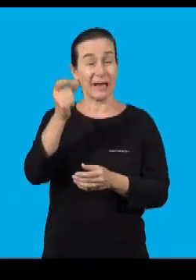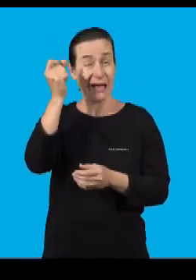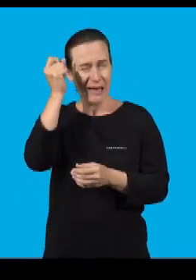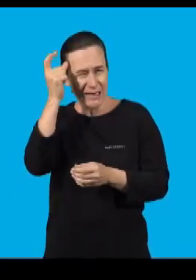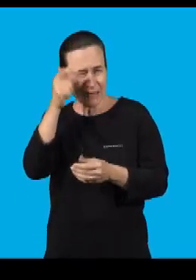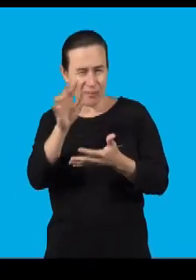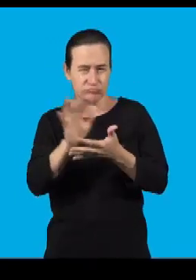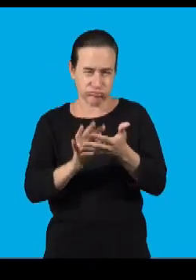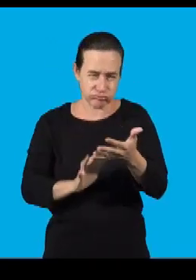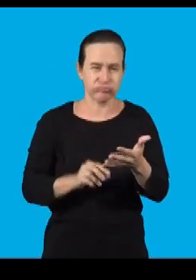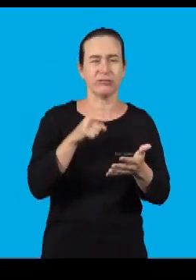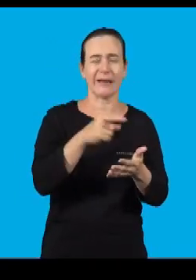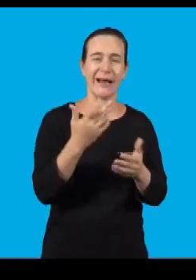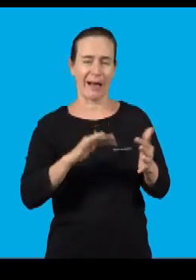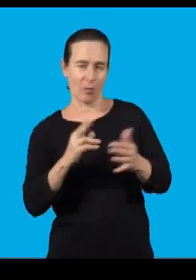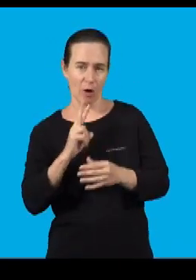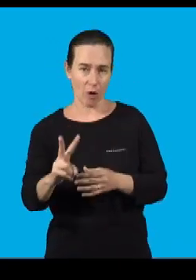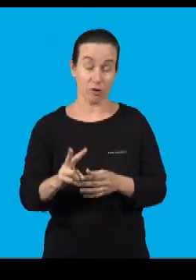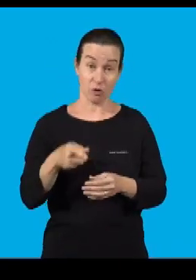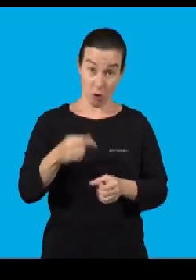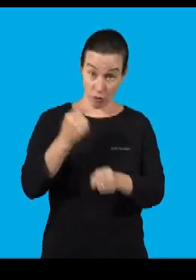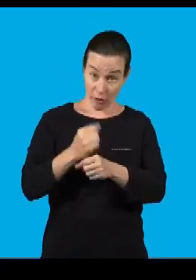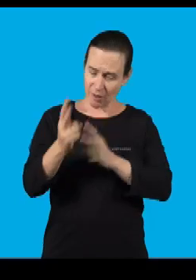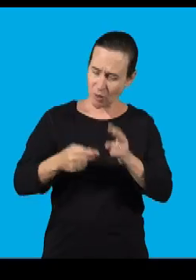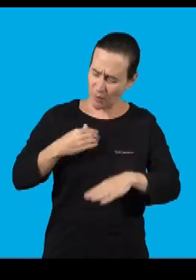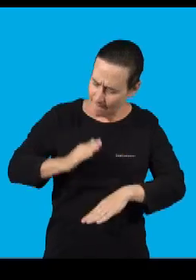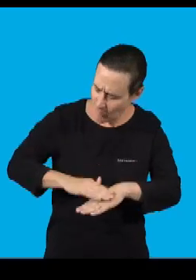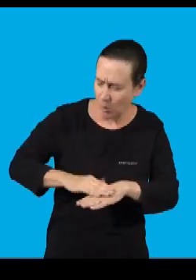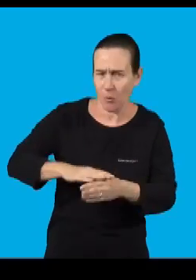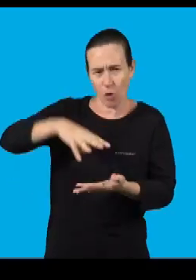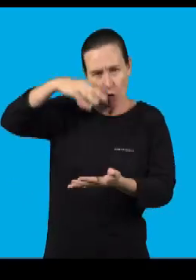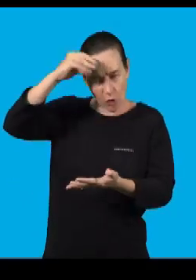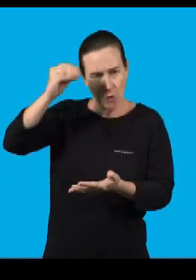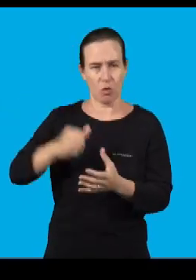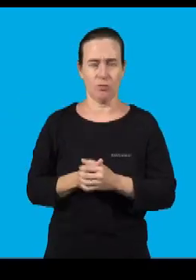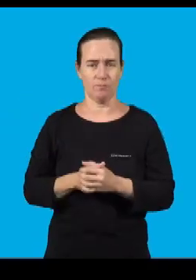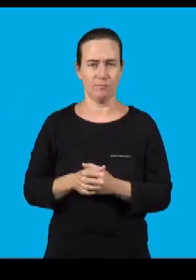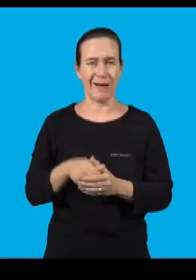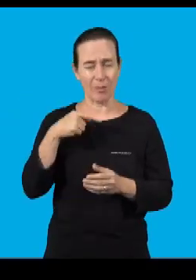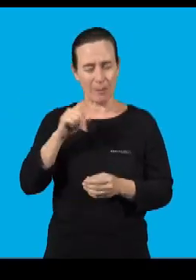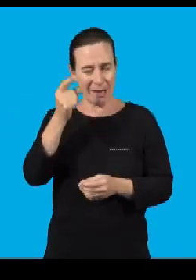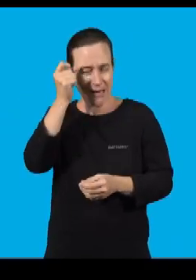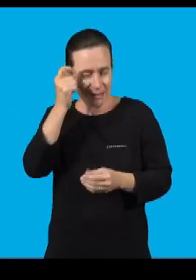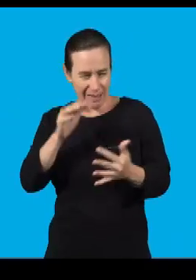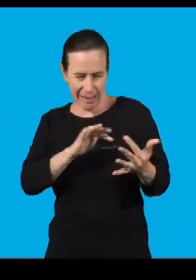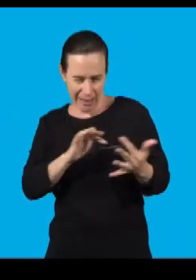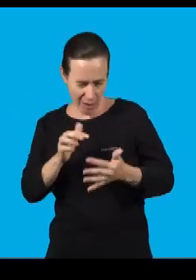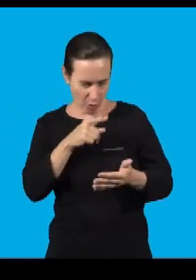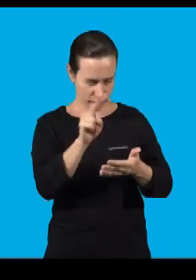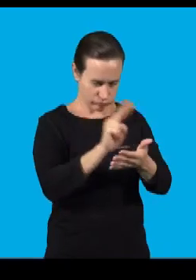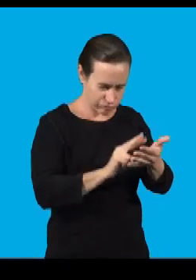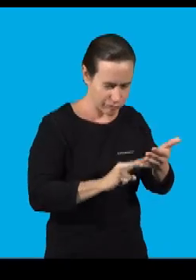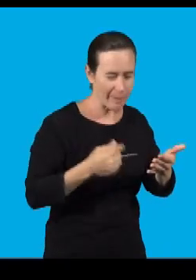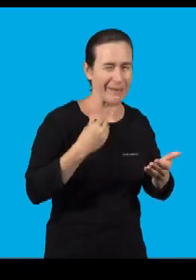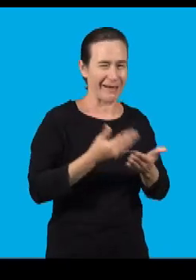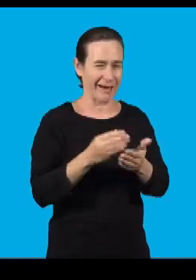in grade 12? We practice and we refine these skills with particular emphasis on interpretation questions.